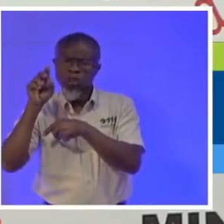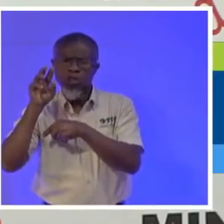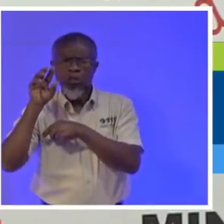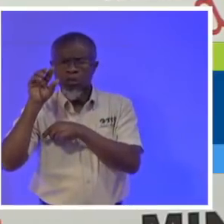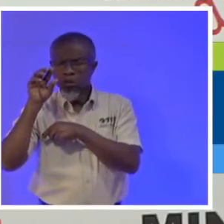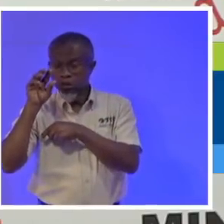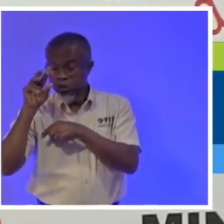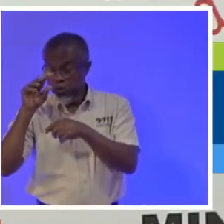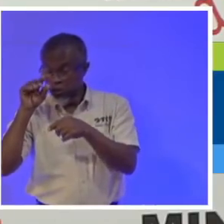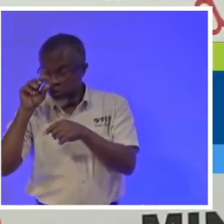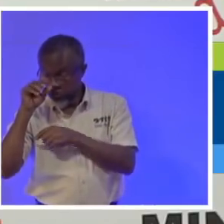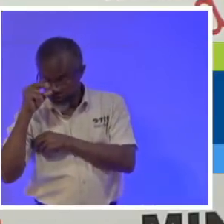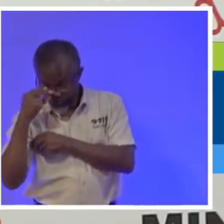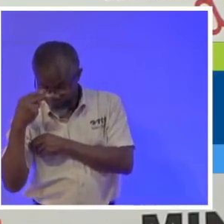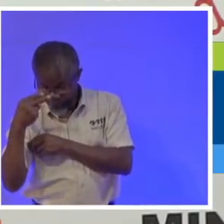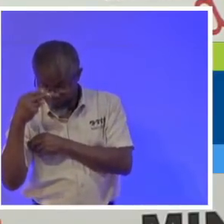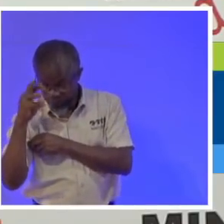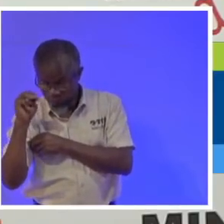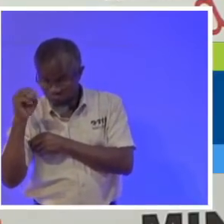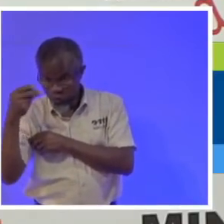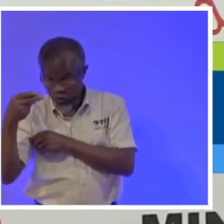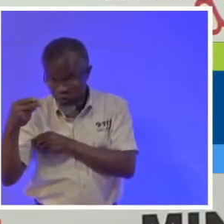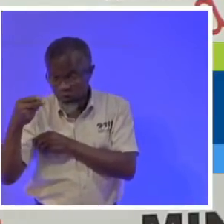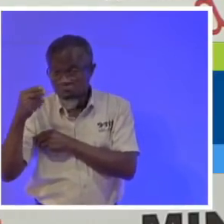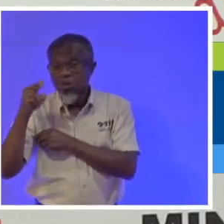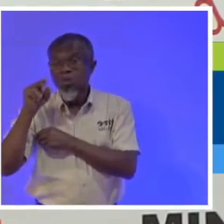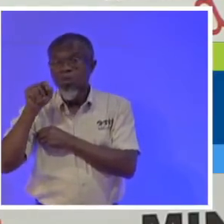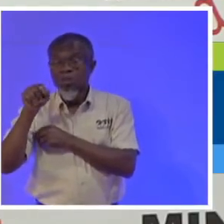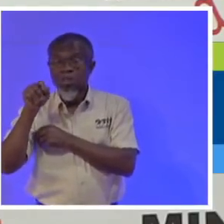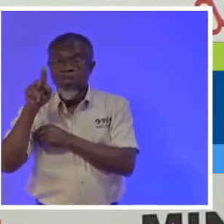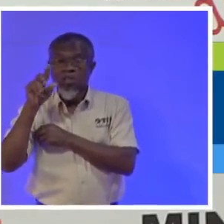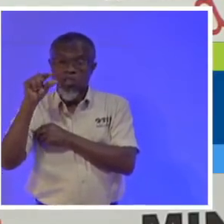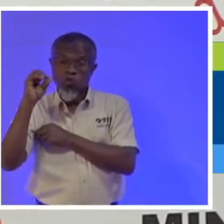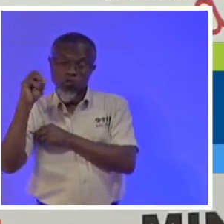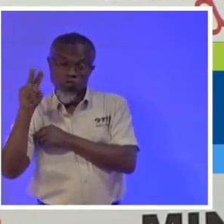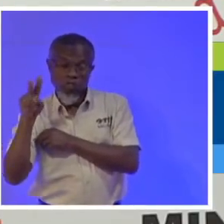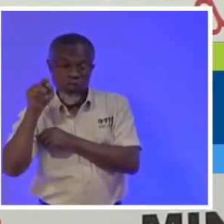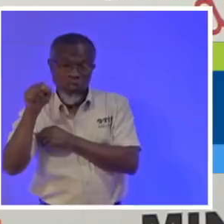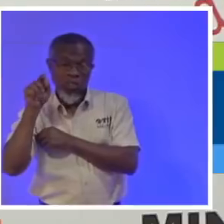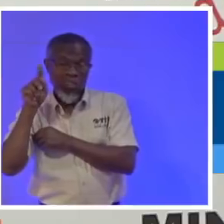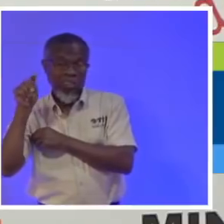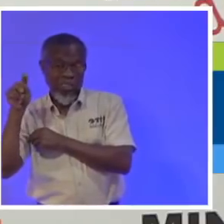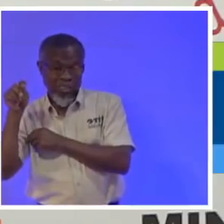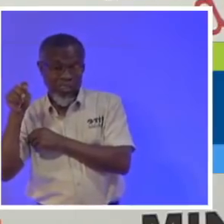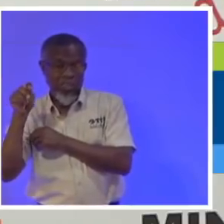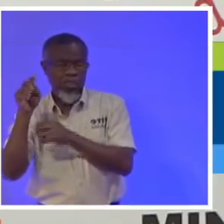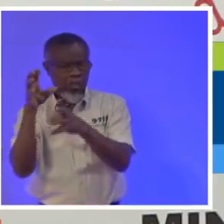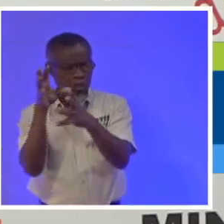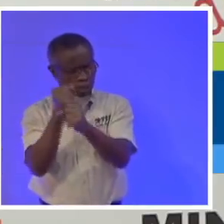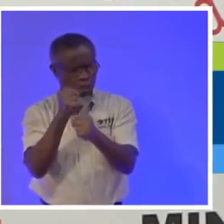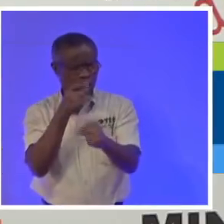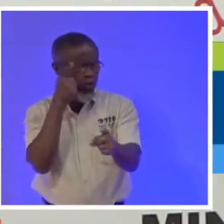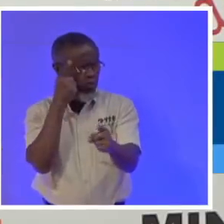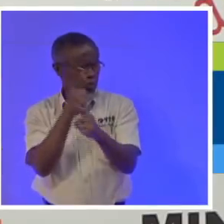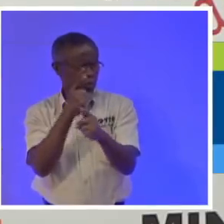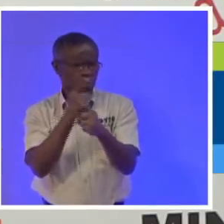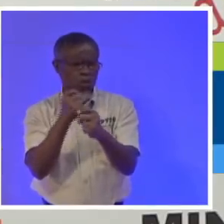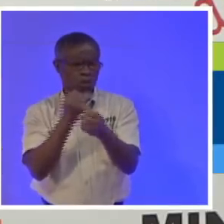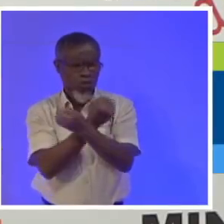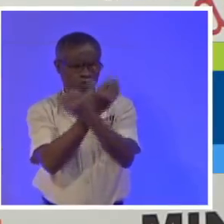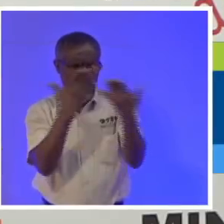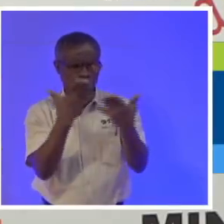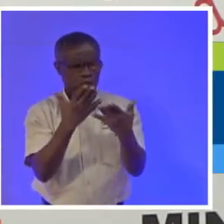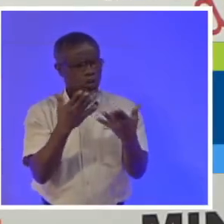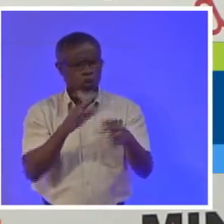www.health.gov.tt, or visit our social media handles. If you haven't received your COVID-19 vaccine as yet, please get yours now.